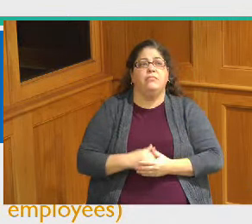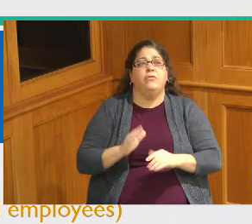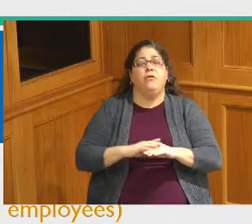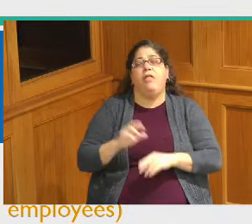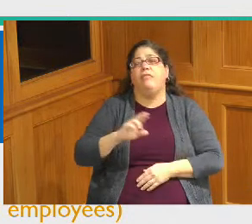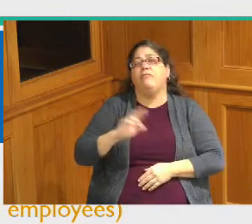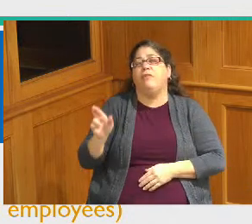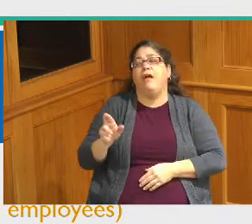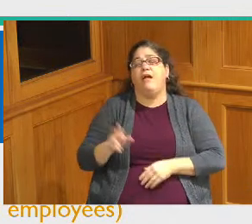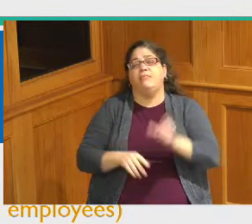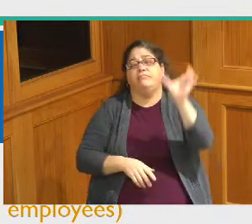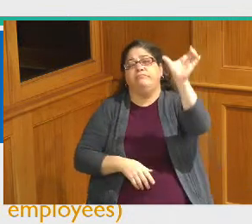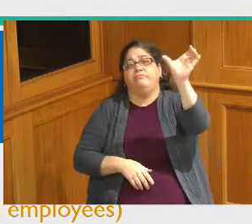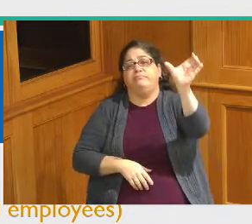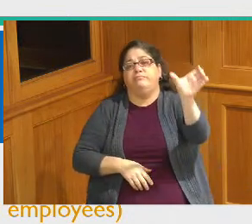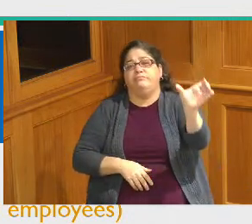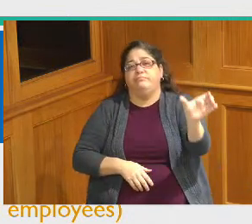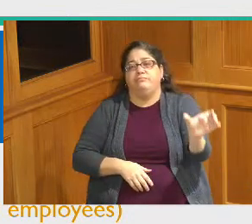the countywide